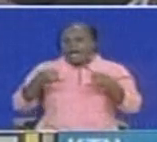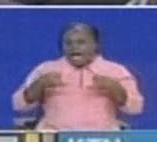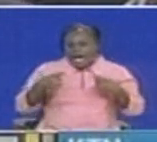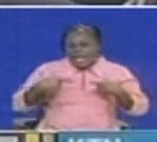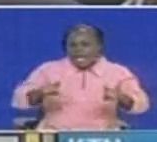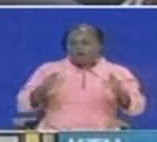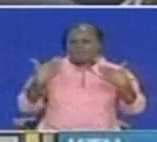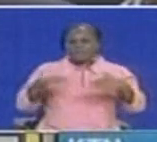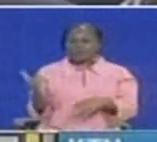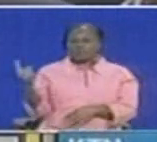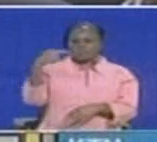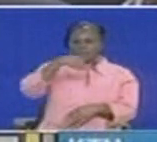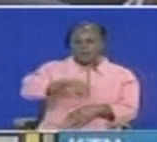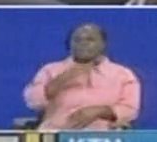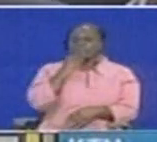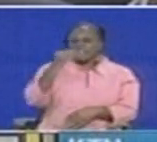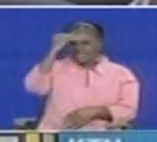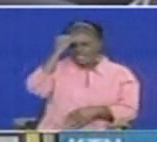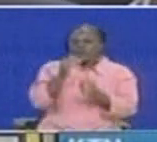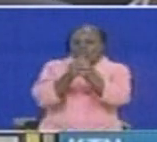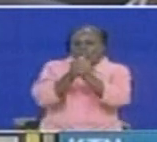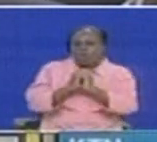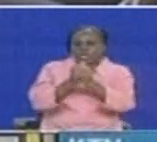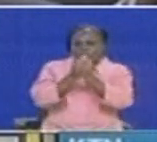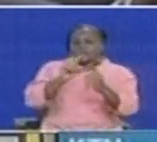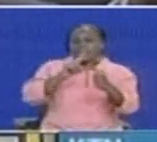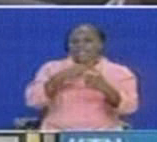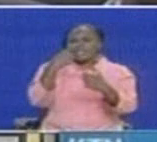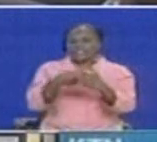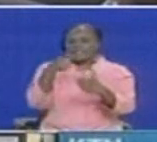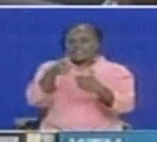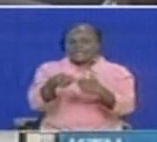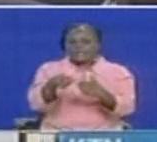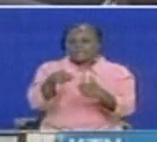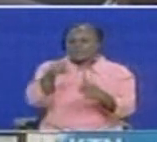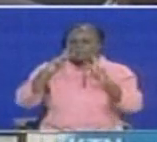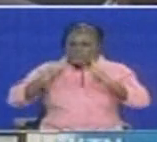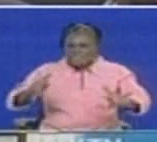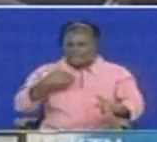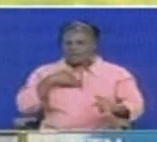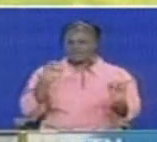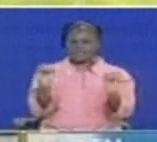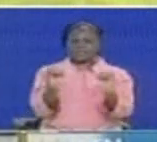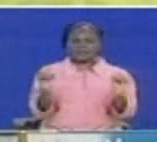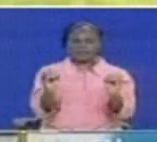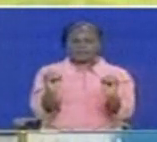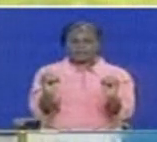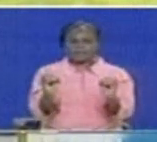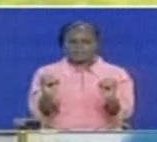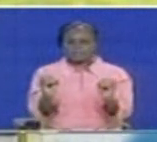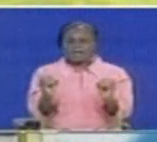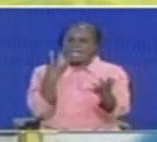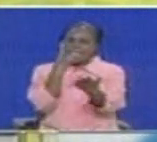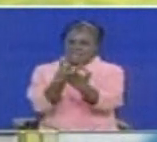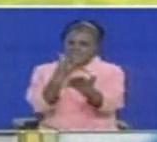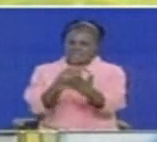there, in pretense that they are worshipping, and then the entire town is not peaceful. Yes. Doesn't have any